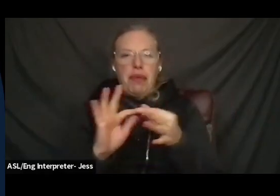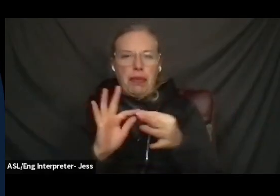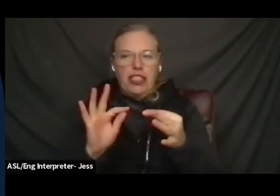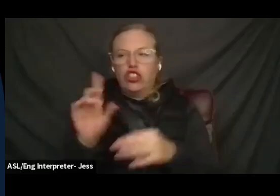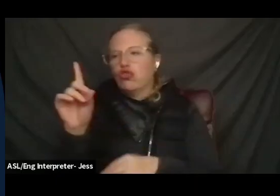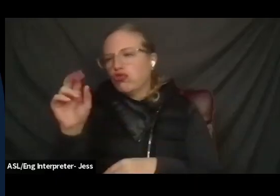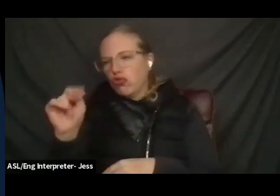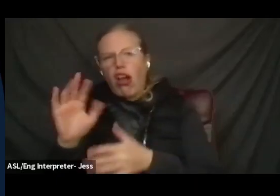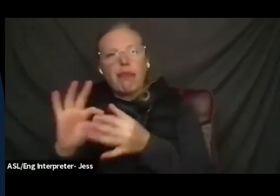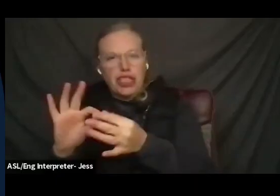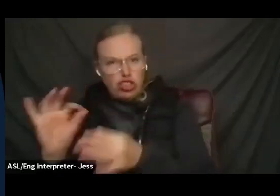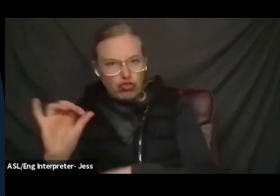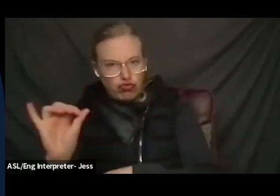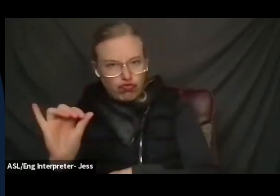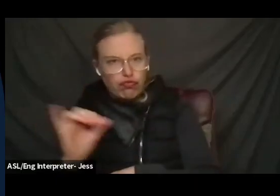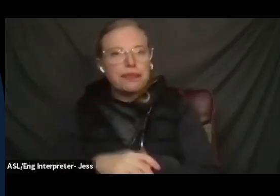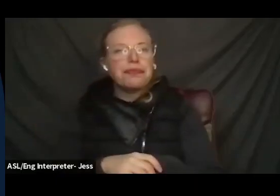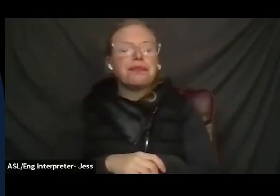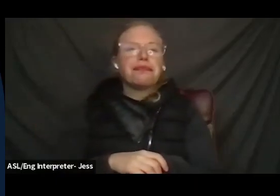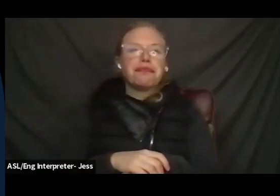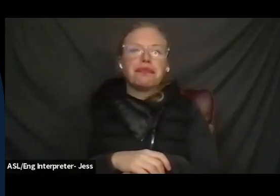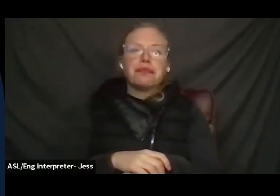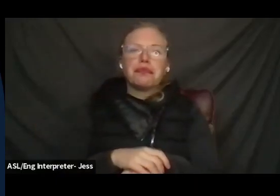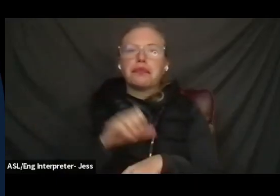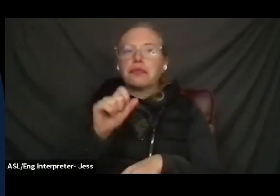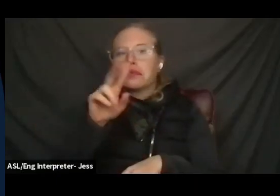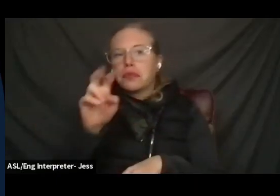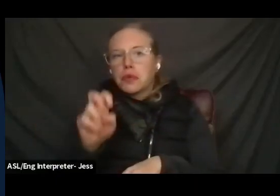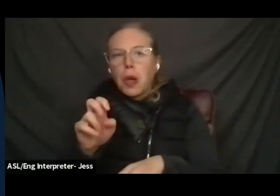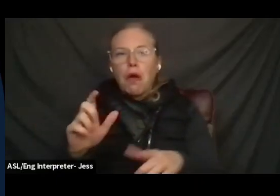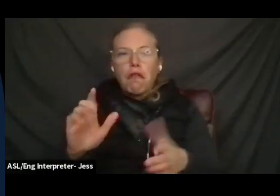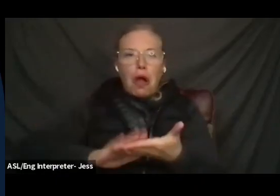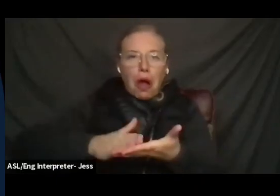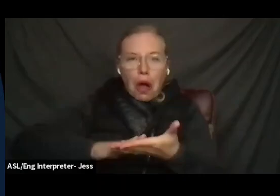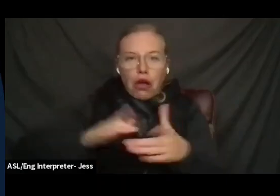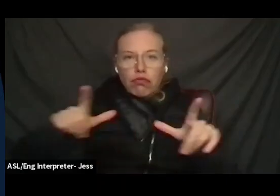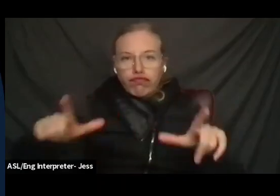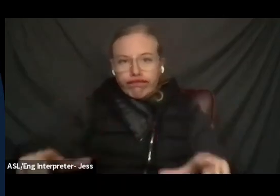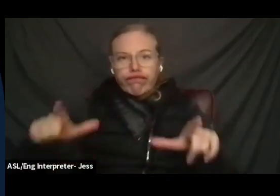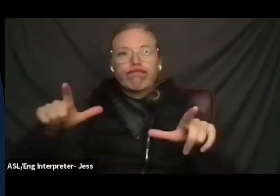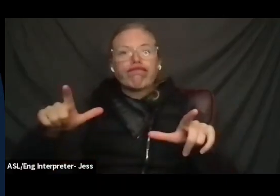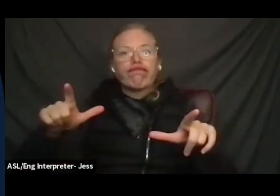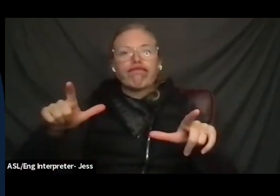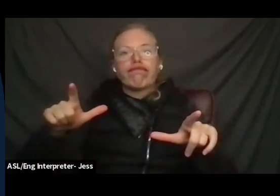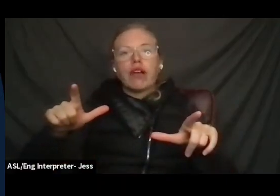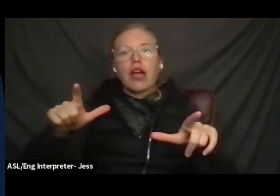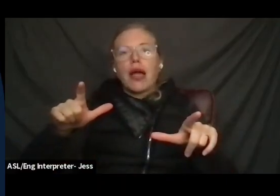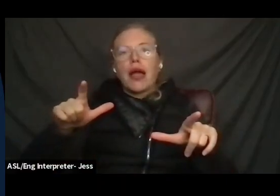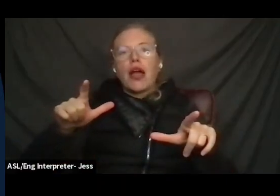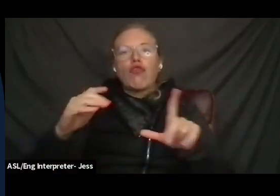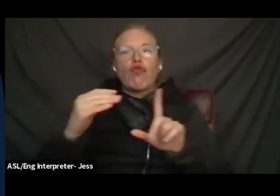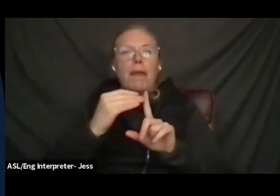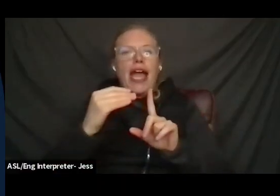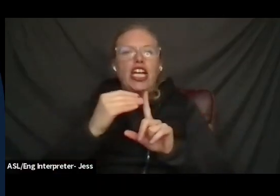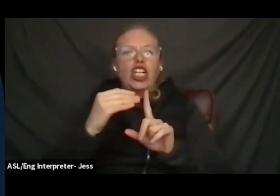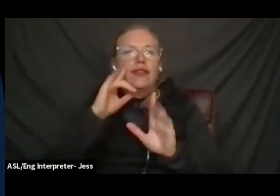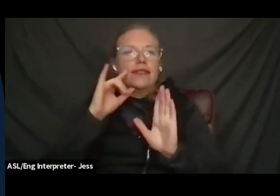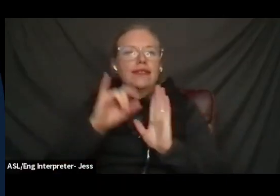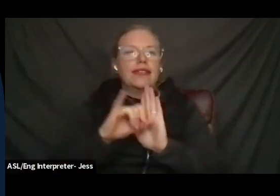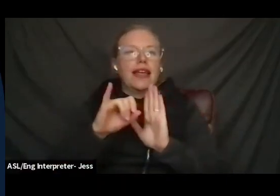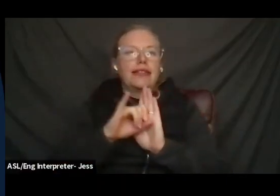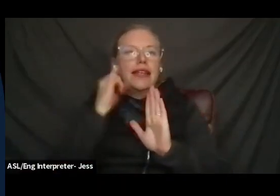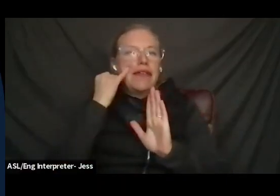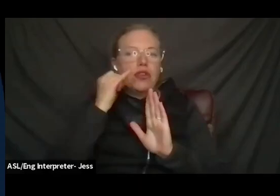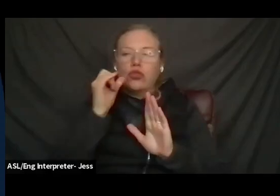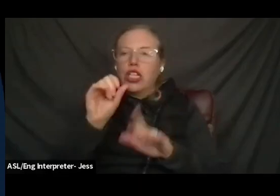mentioned many of these things. Stove, cooktop, stove minders that can detect if somebody